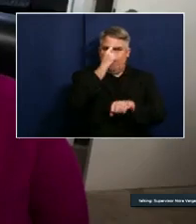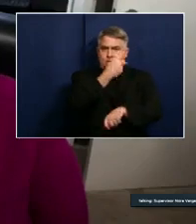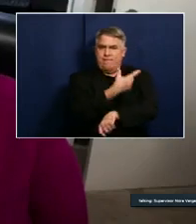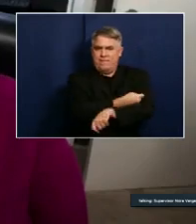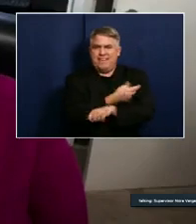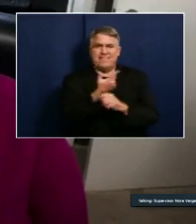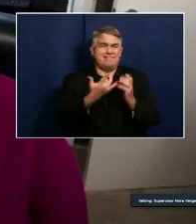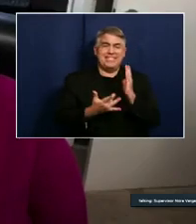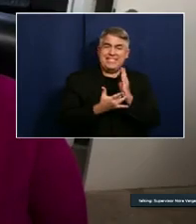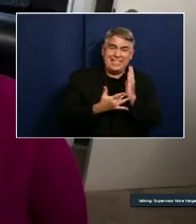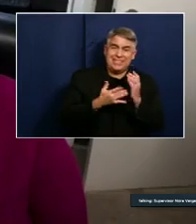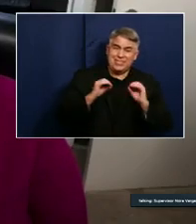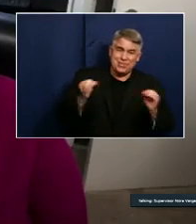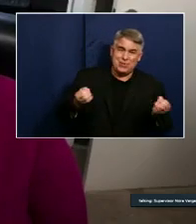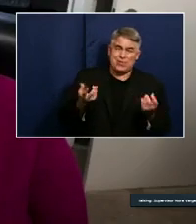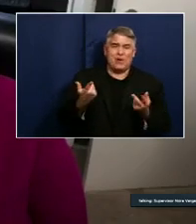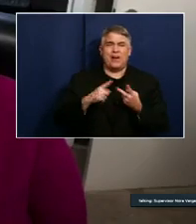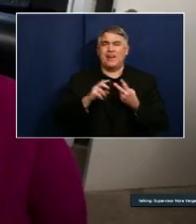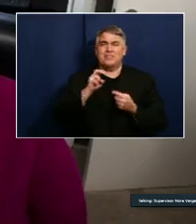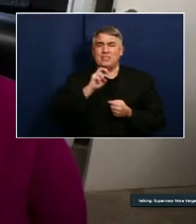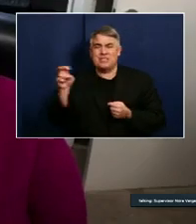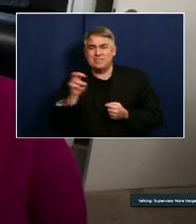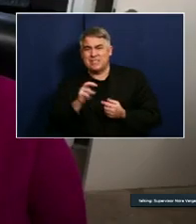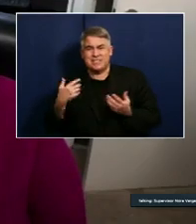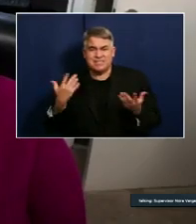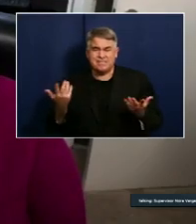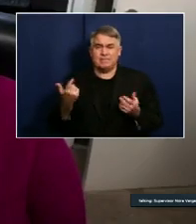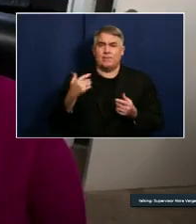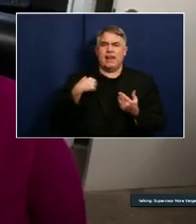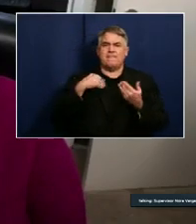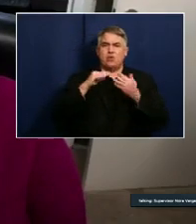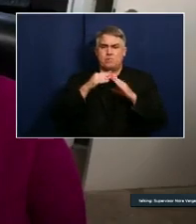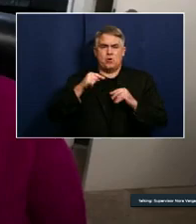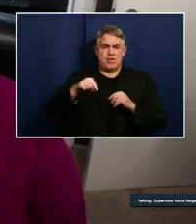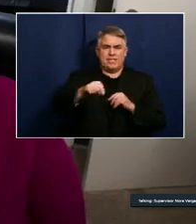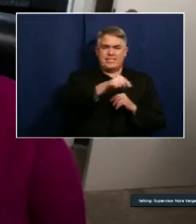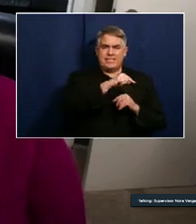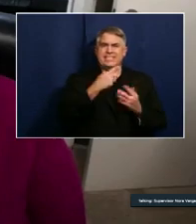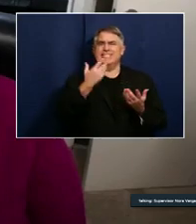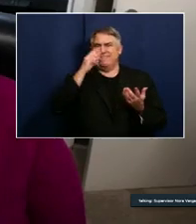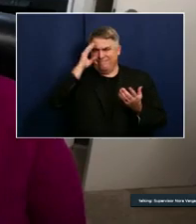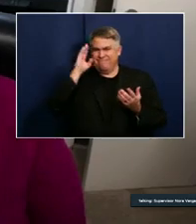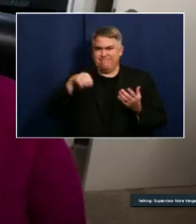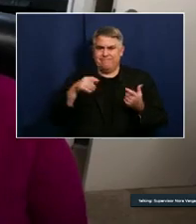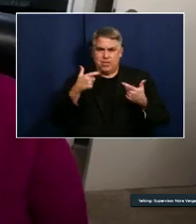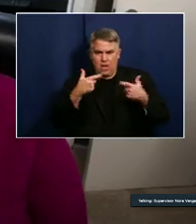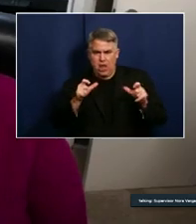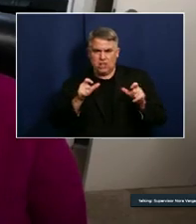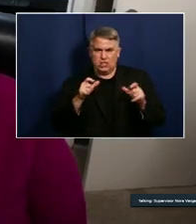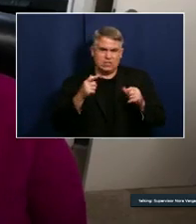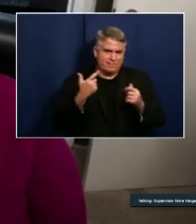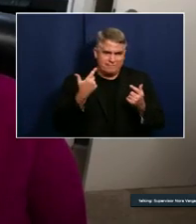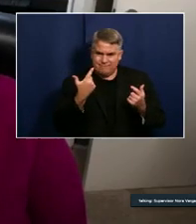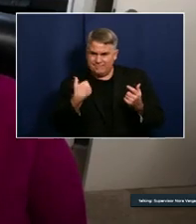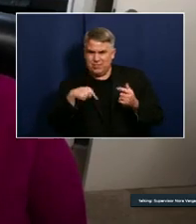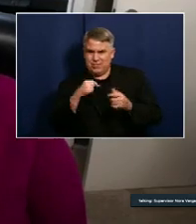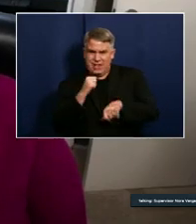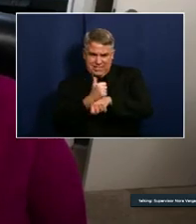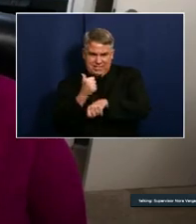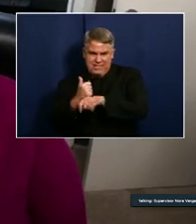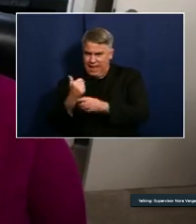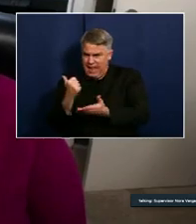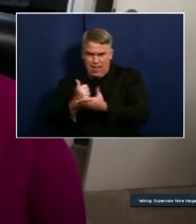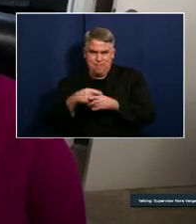Chairman Fletcher mentioned, we have our community pods and our Superstations. And what's really critical about this is that these pods are in our neighborhoods, in